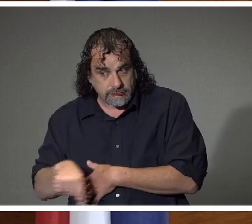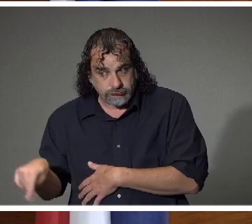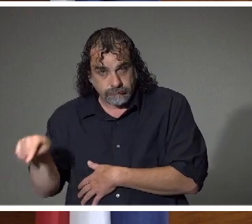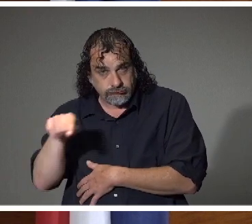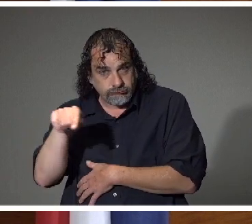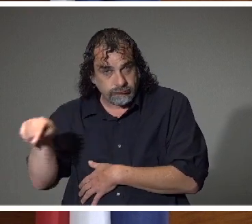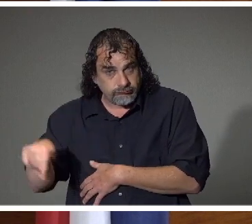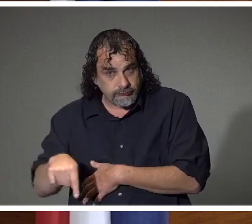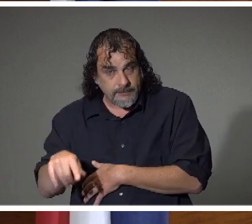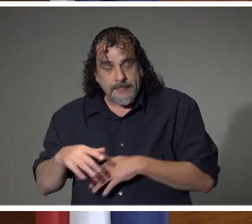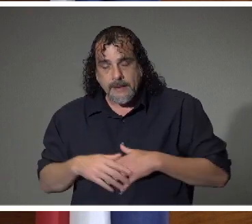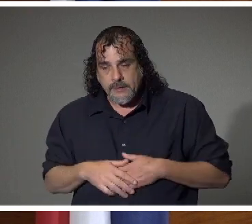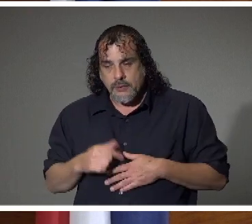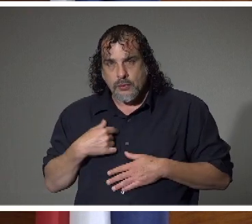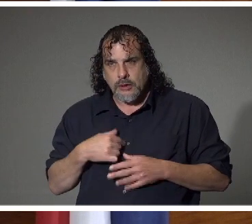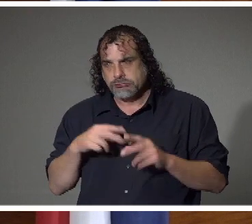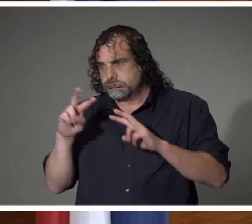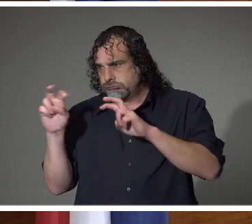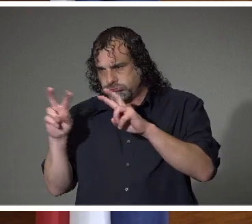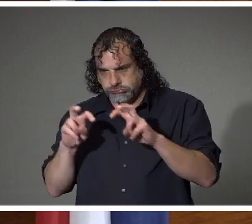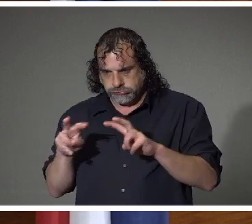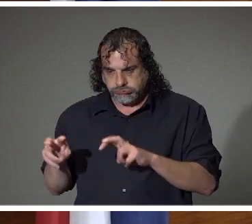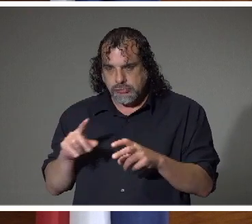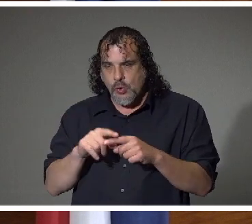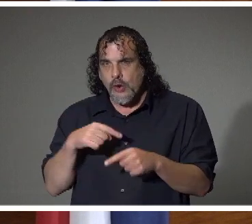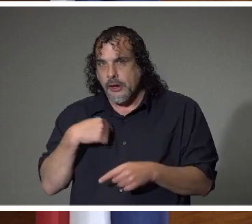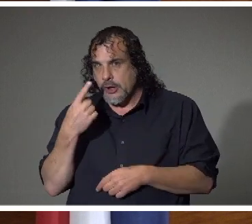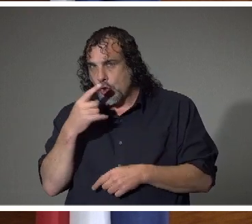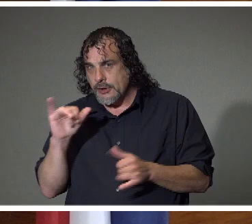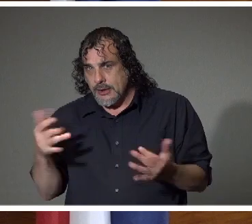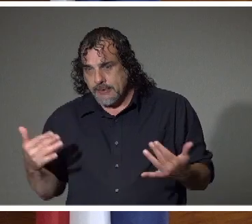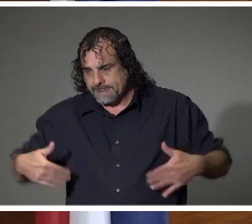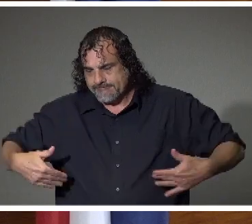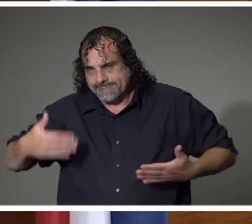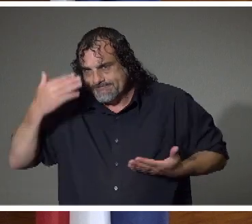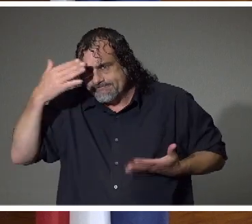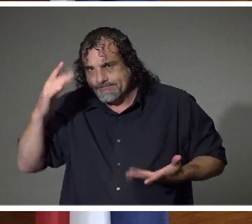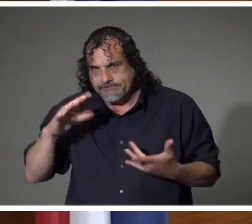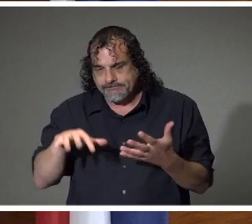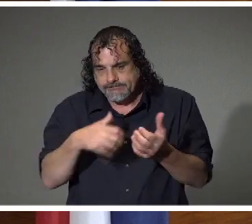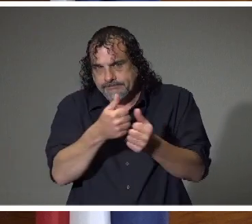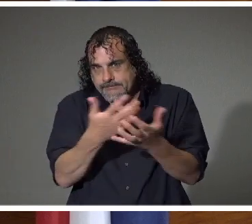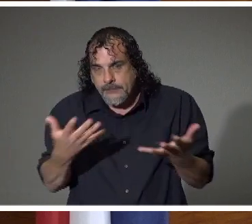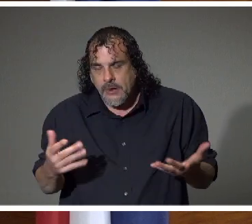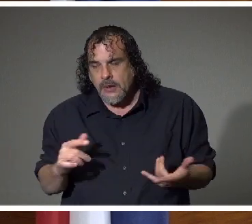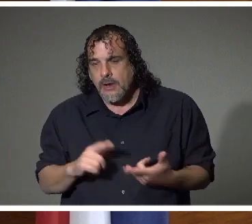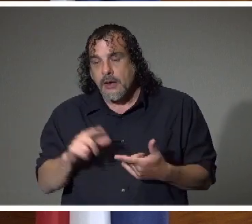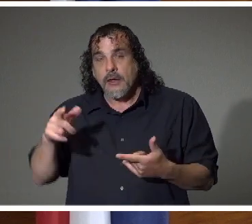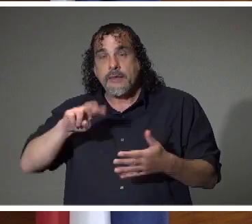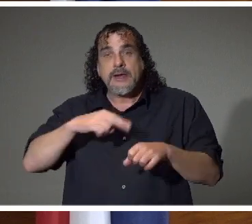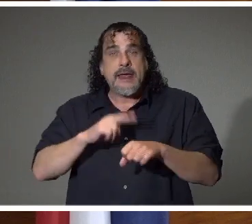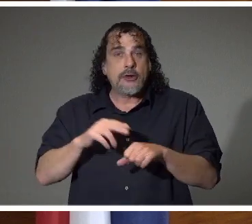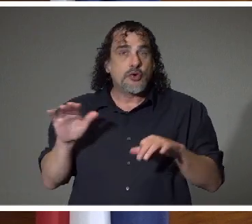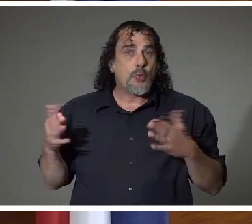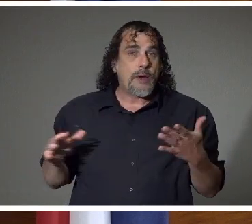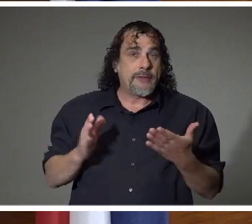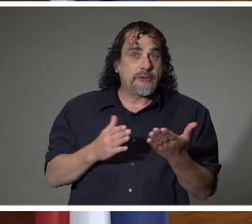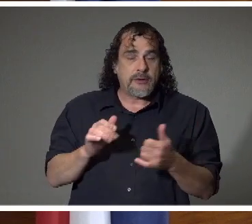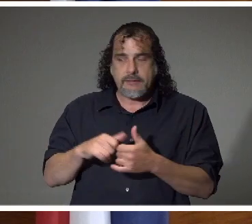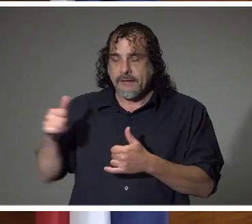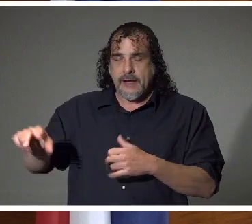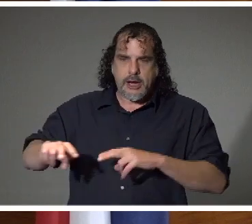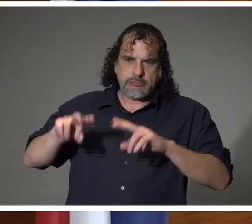are doing damage assessments on exactly what that looks like as we speak. The National Weather Service is continuing to